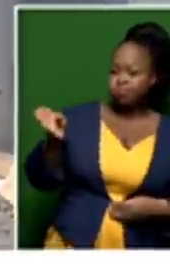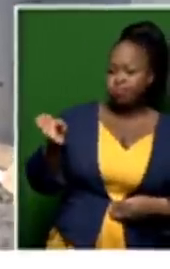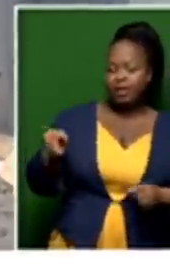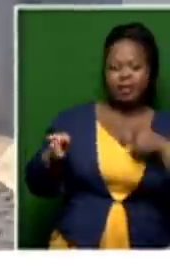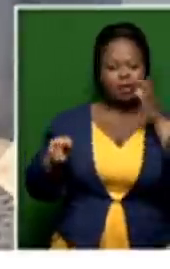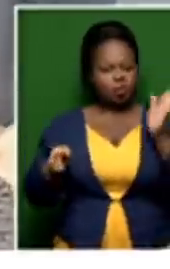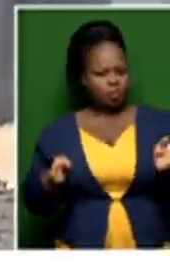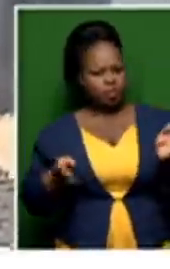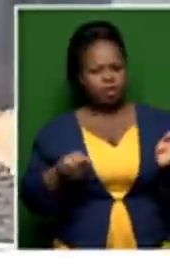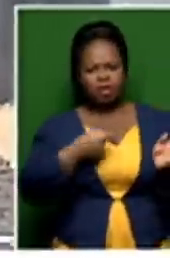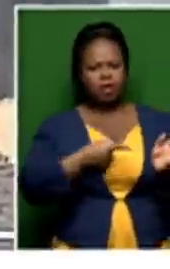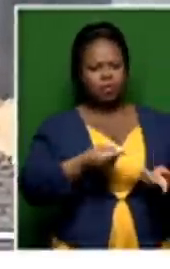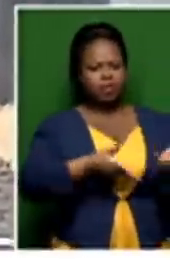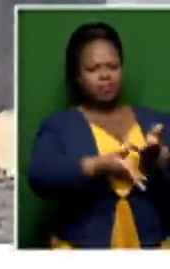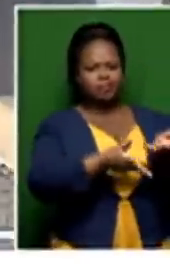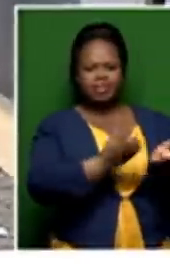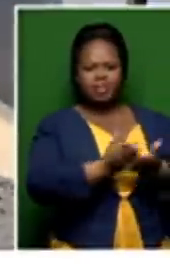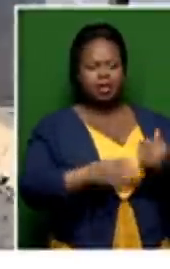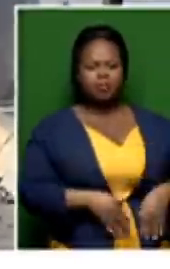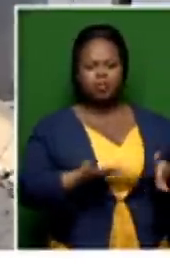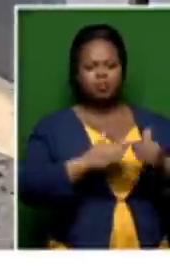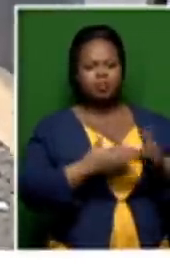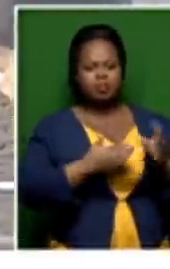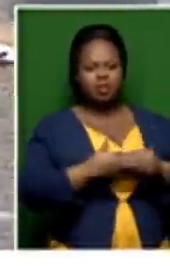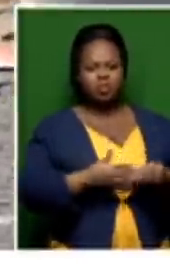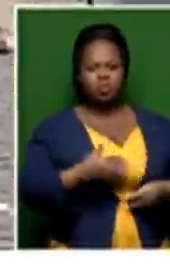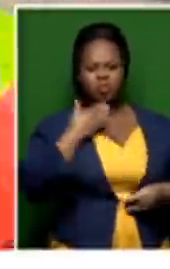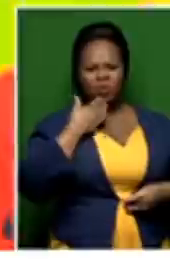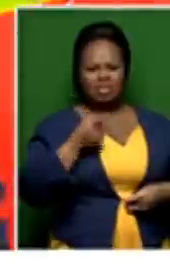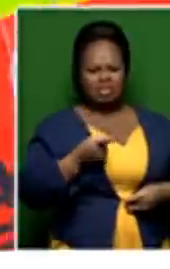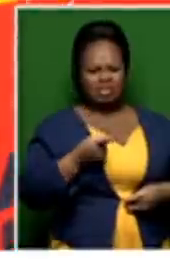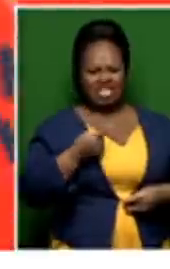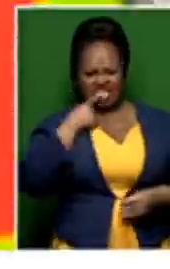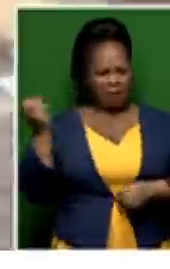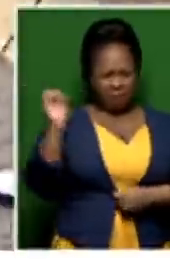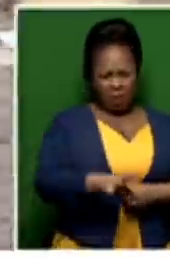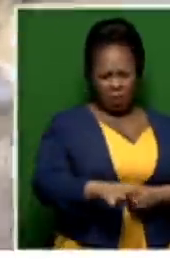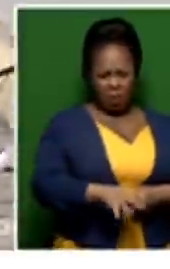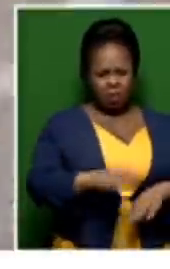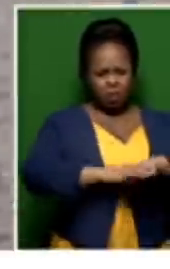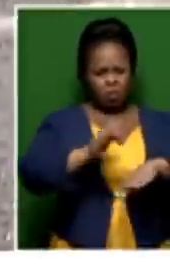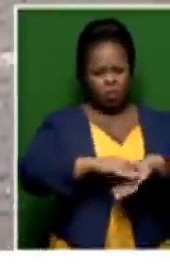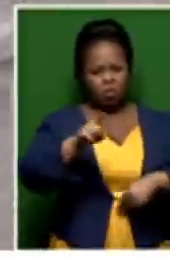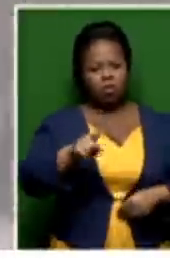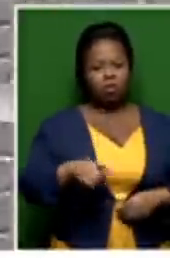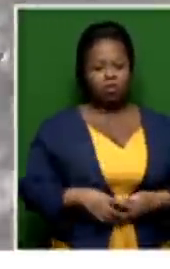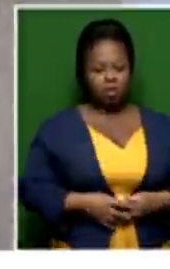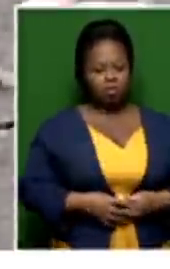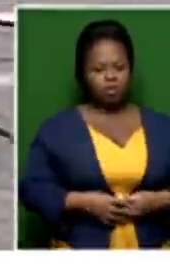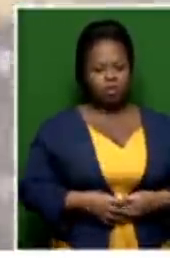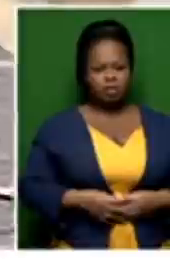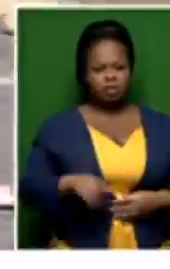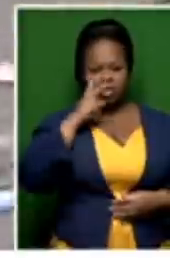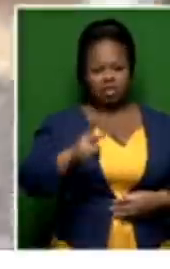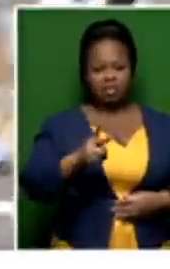other hand, whom we've spoken to, residents, or in fact, all right, more stones being thrown. Let me just try to